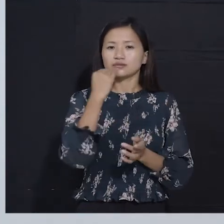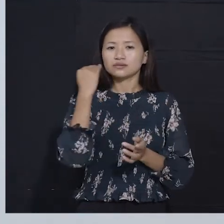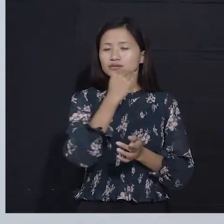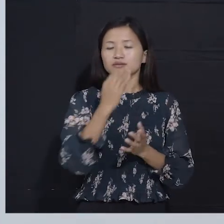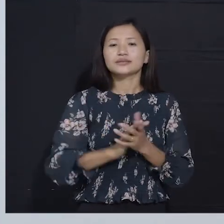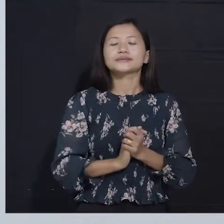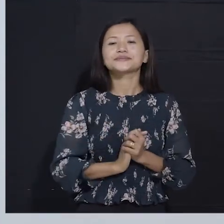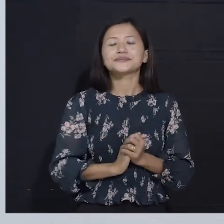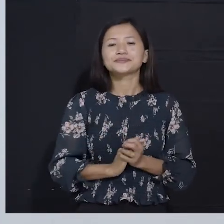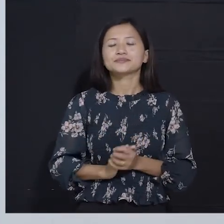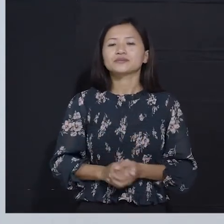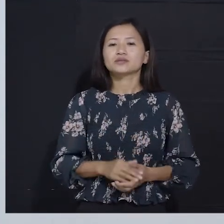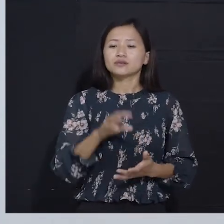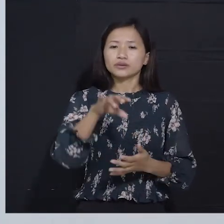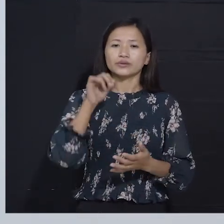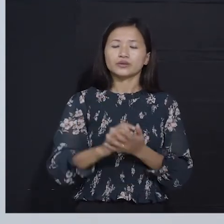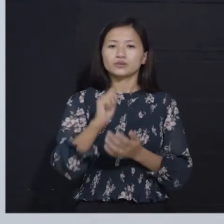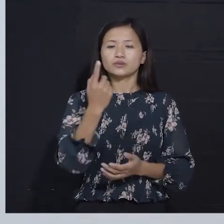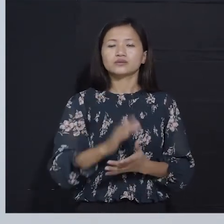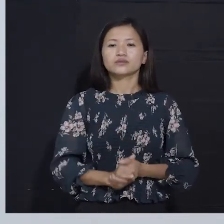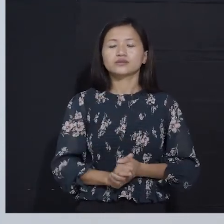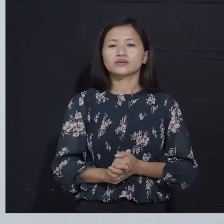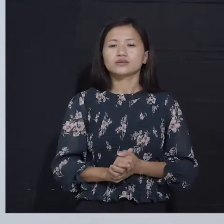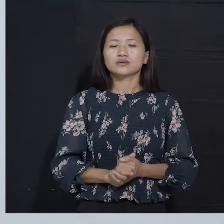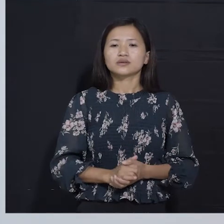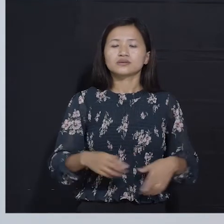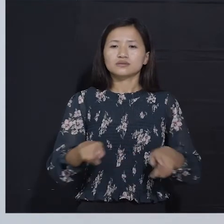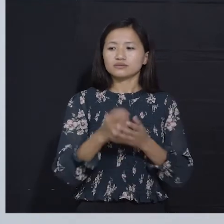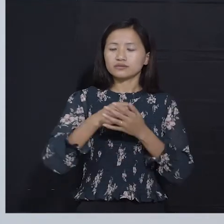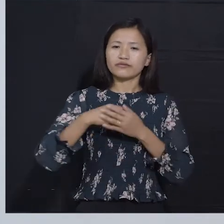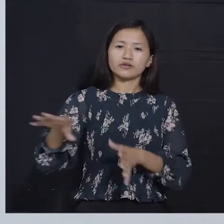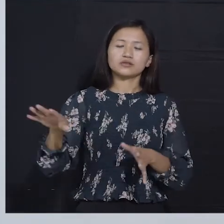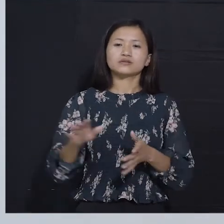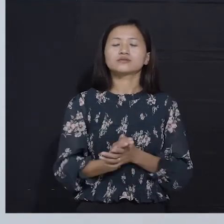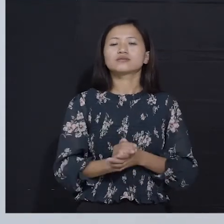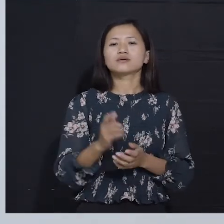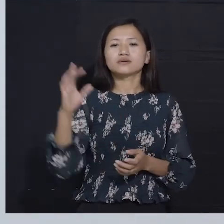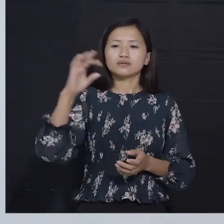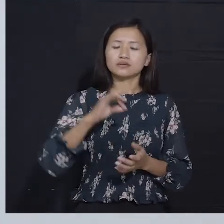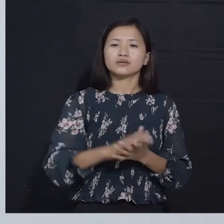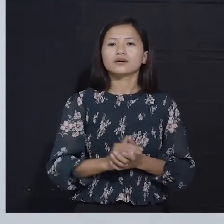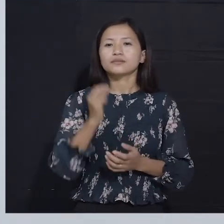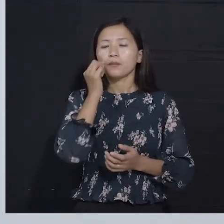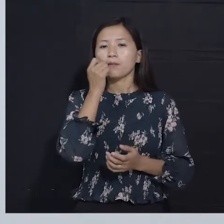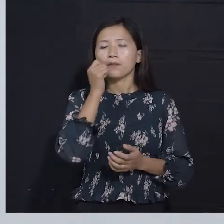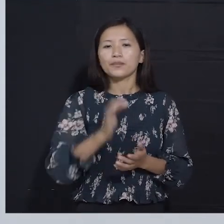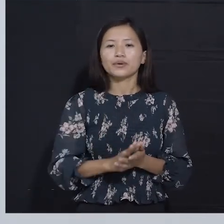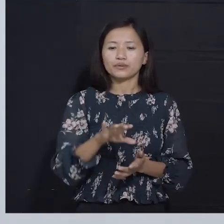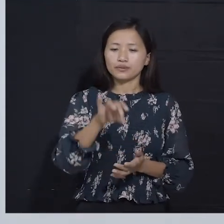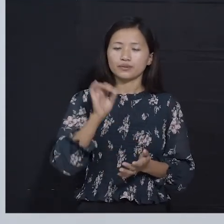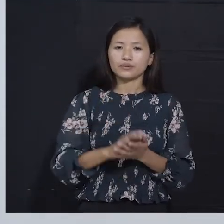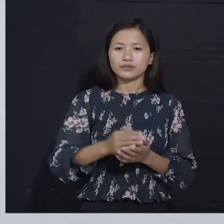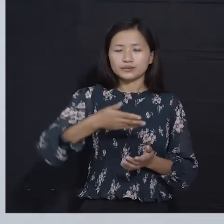of the snacks, right? And so you get it once, and then it's like it vanishes again. So this boy also